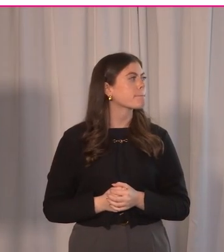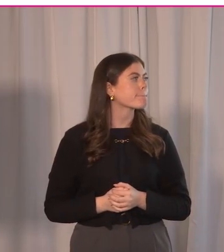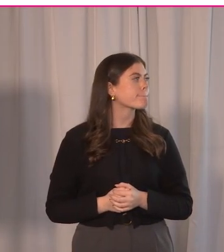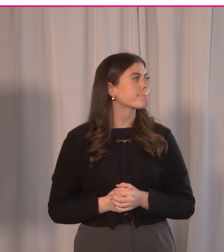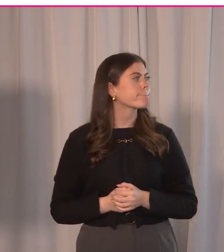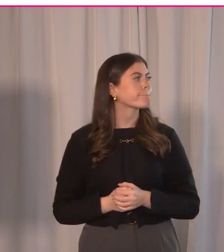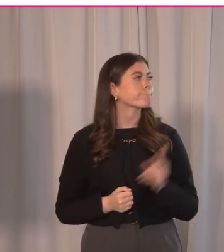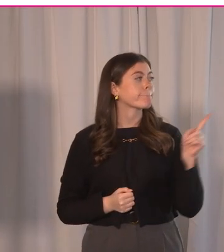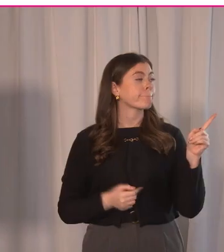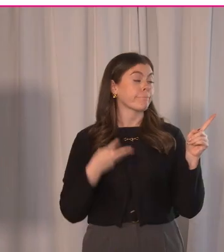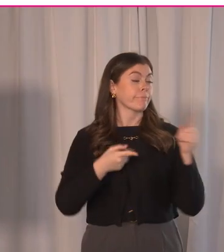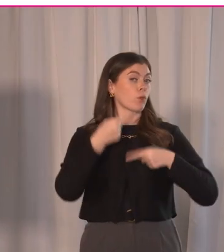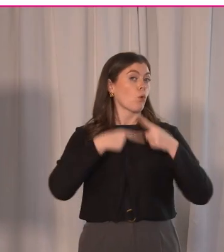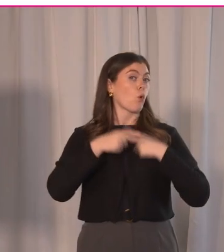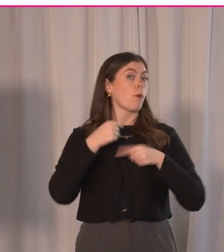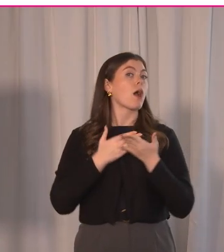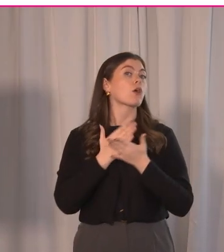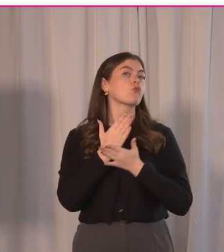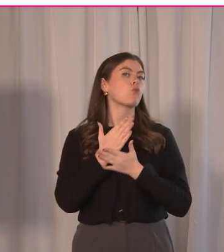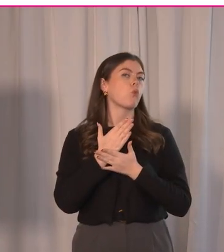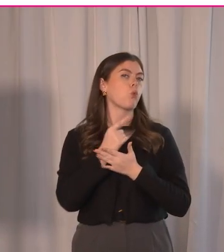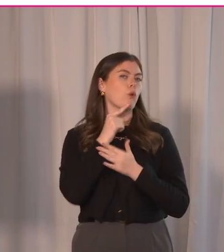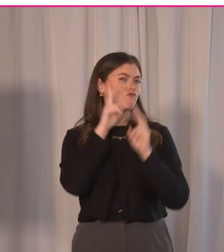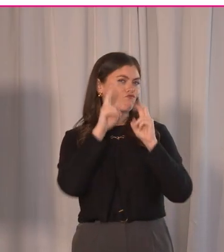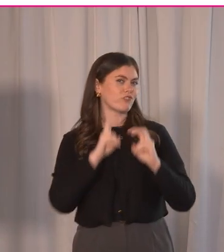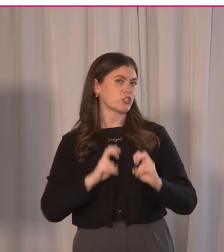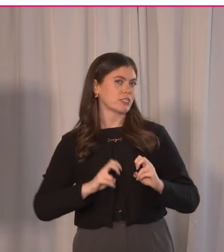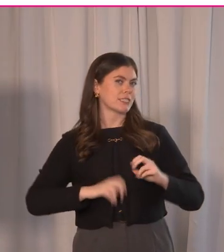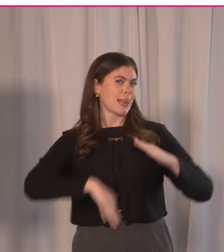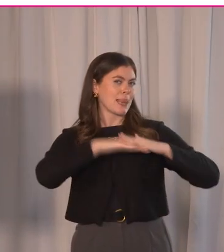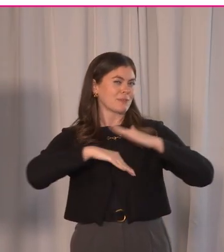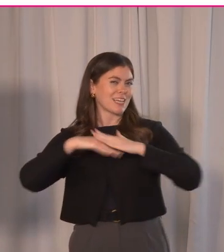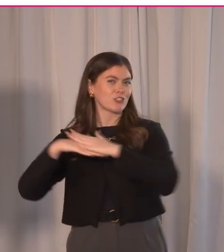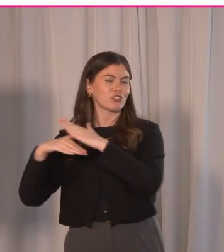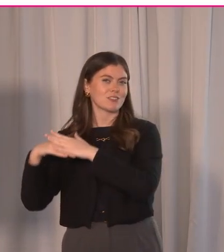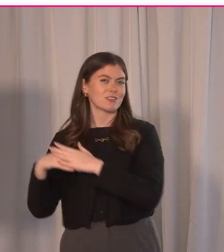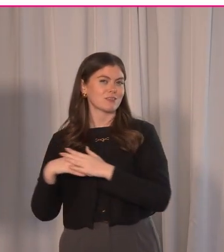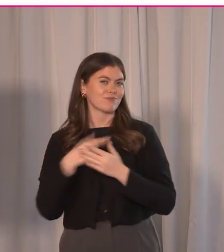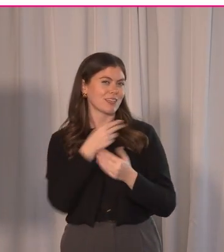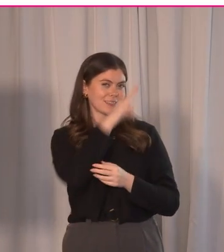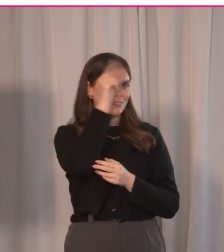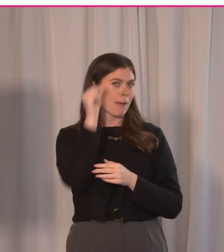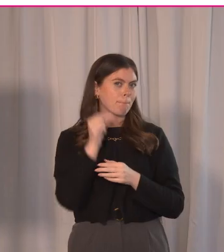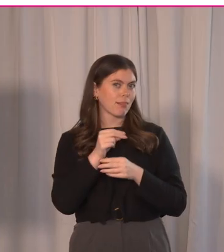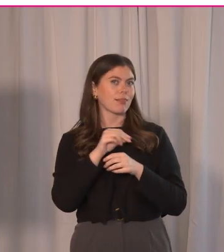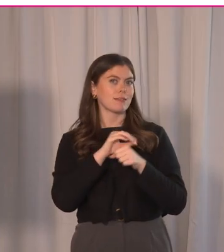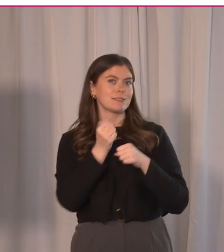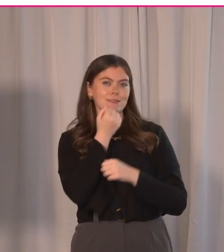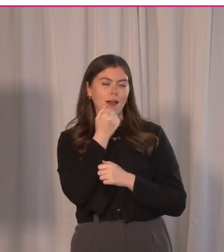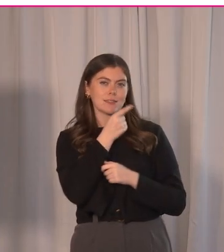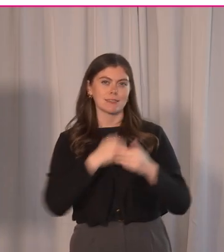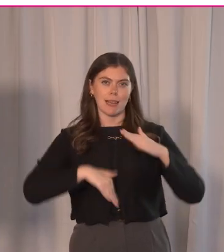So I'll go through the limitations of using this sample in a bit, but just to go through what